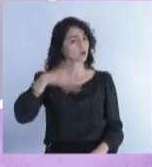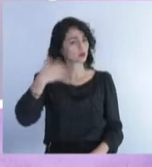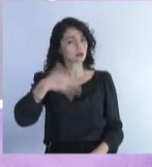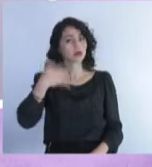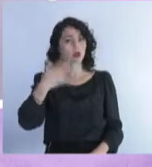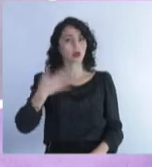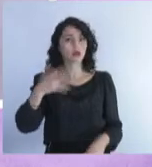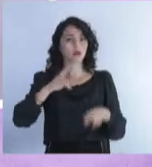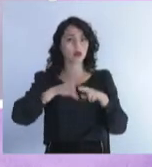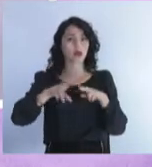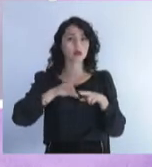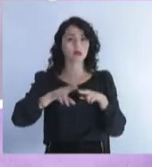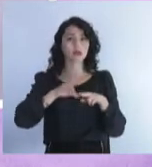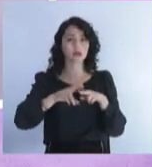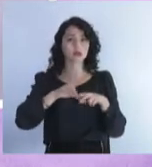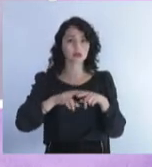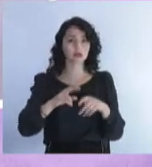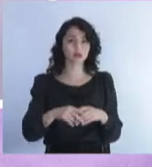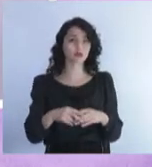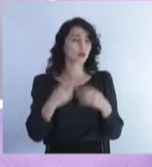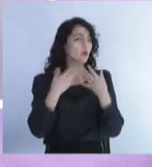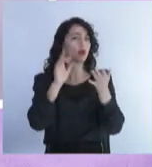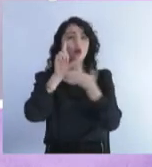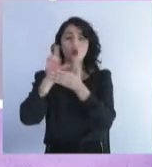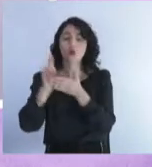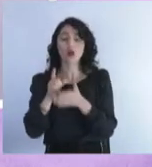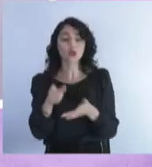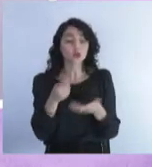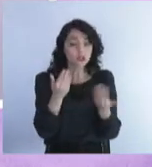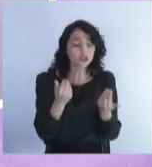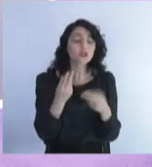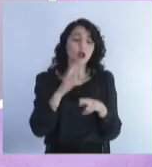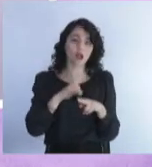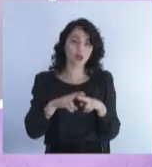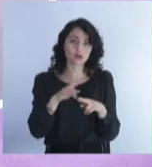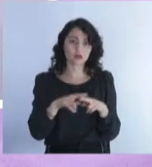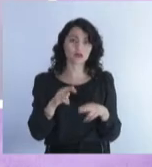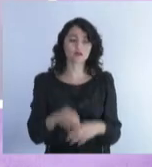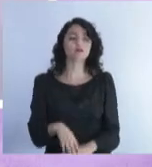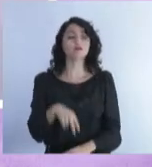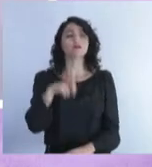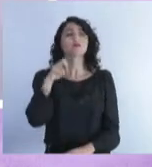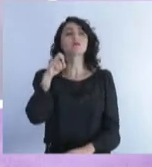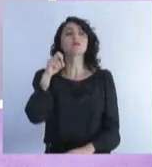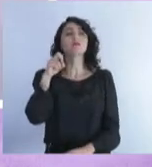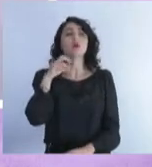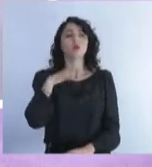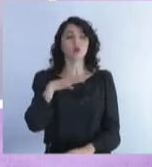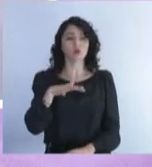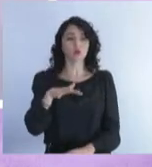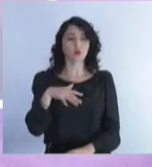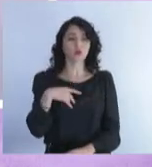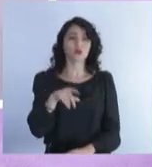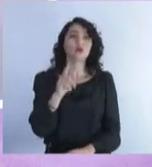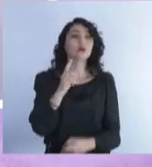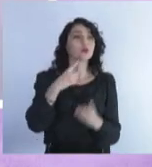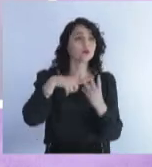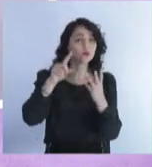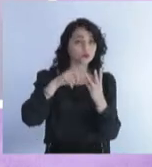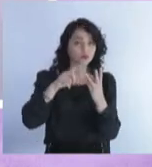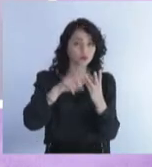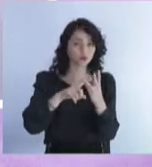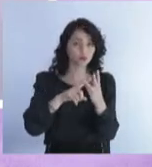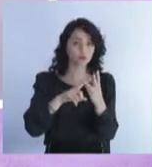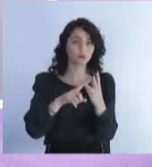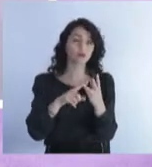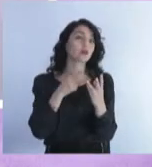daily so that you can do it on the spot when you need it the most. And there's a third exercise I'd like to